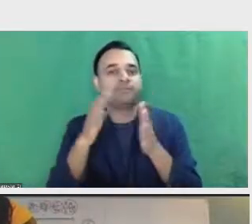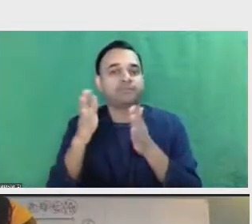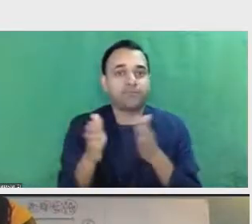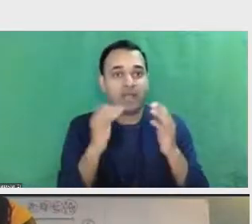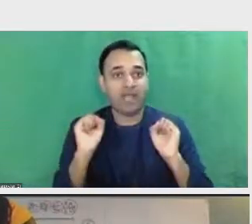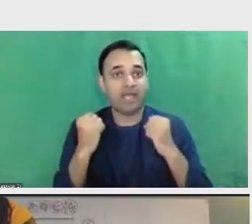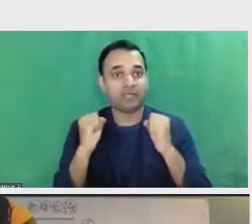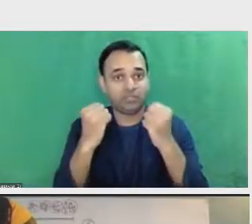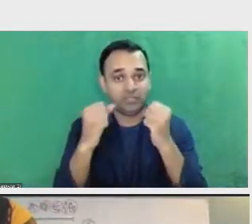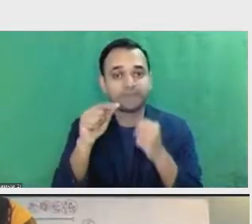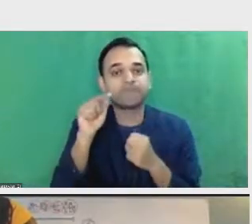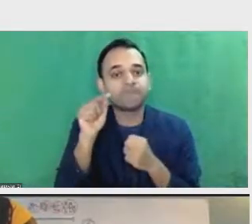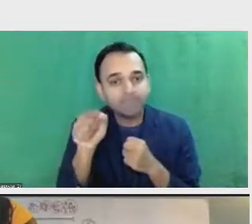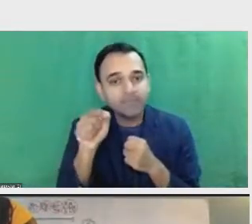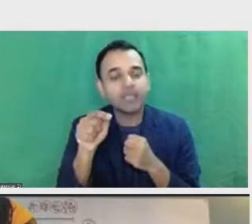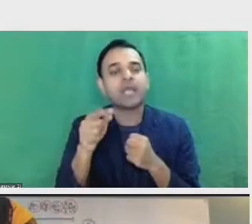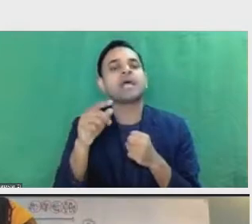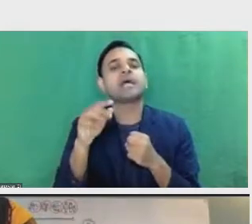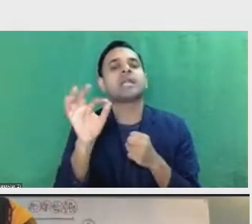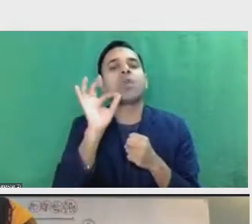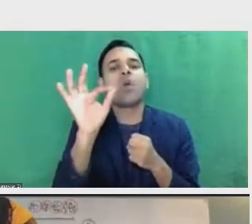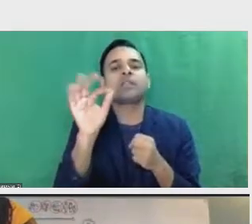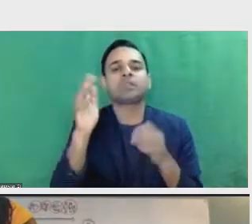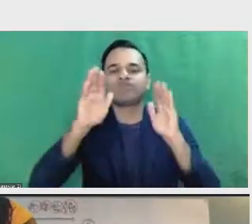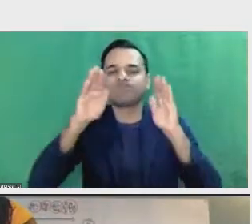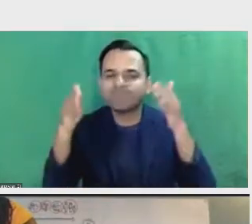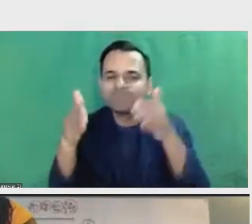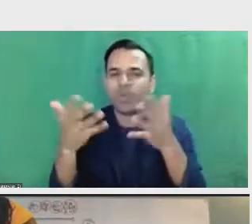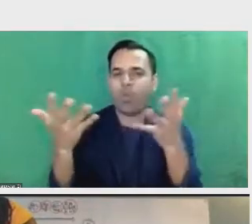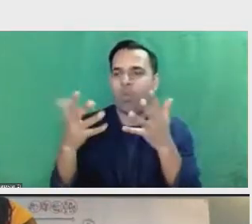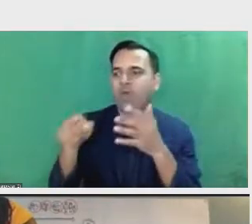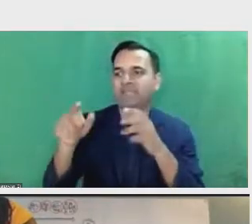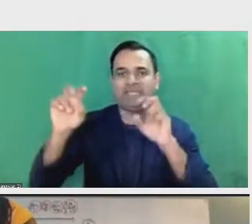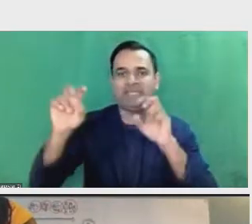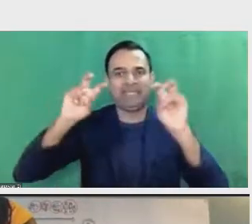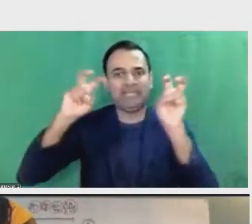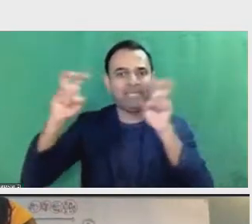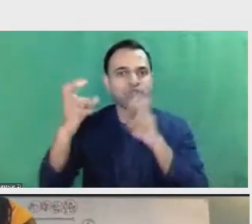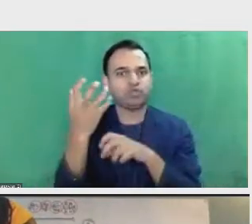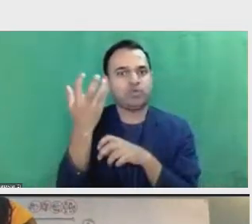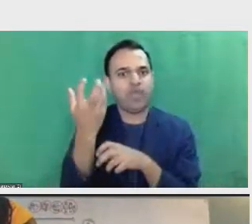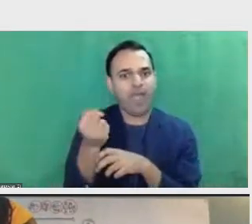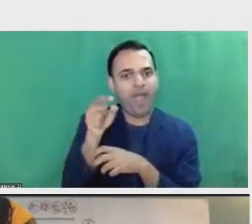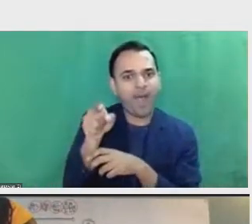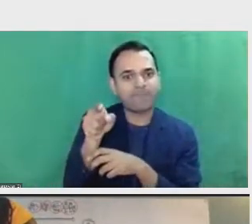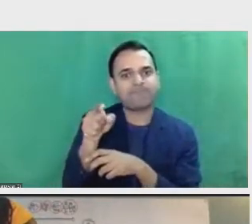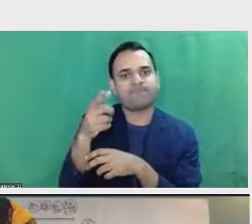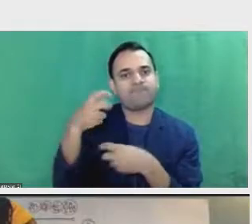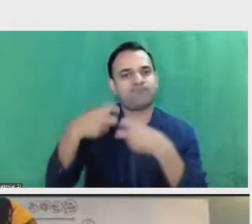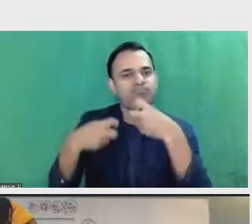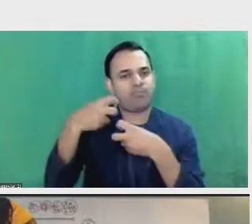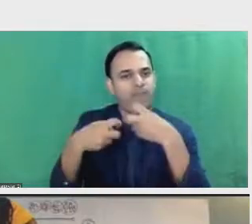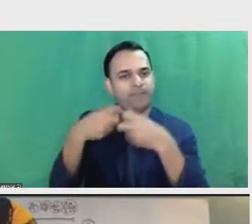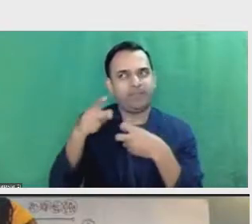issues would be addressed within the framework and its implementation. So today's dialogue aims to enrich these